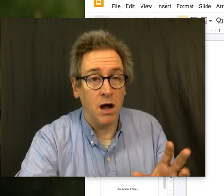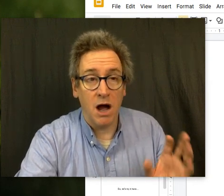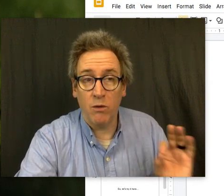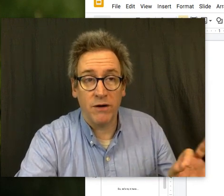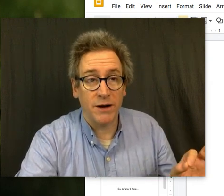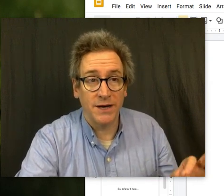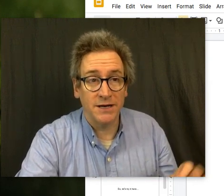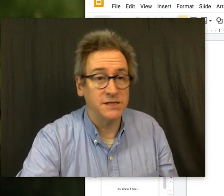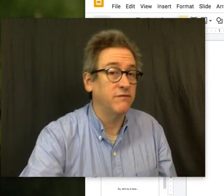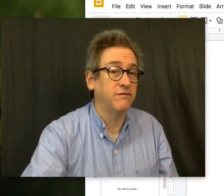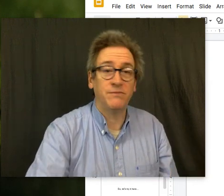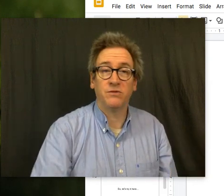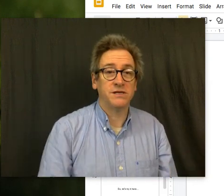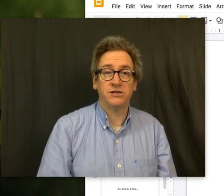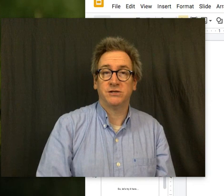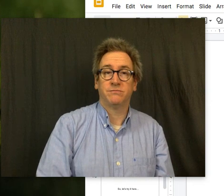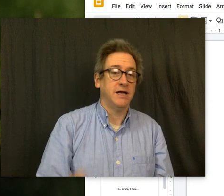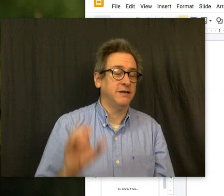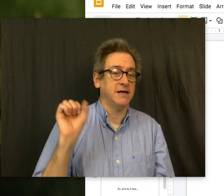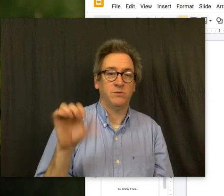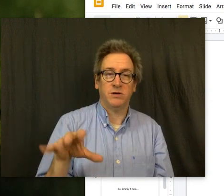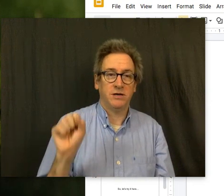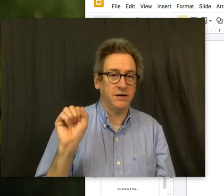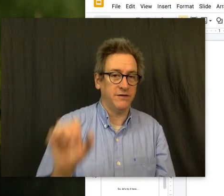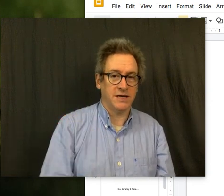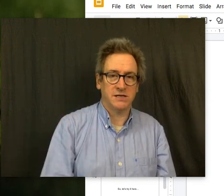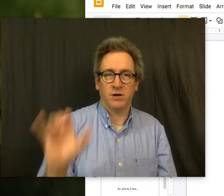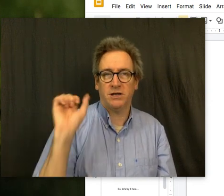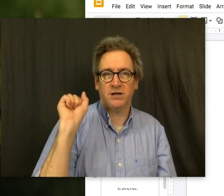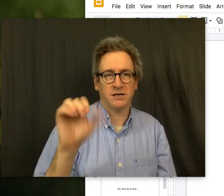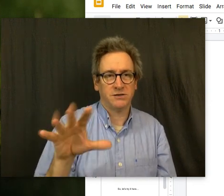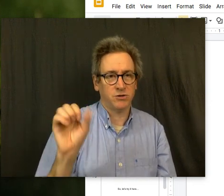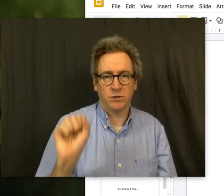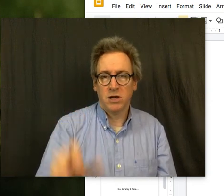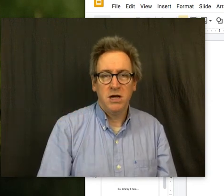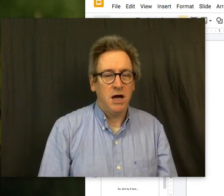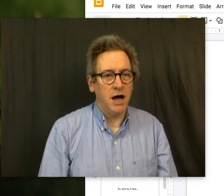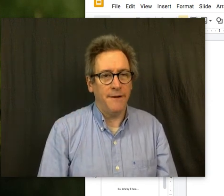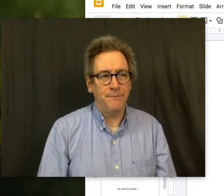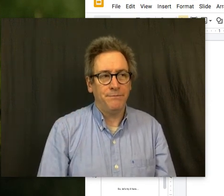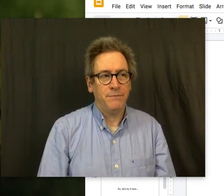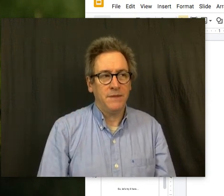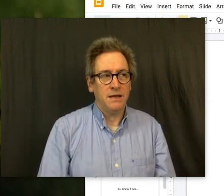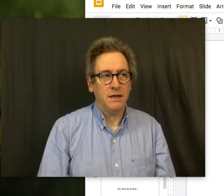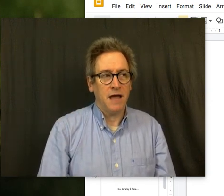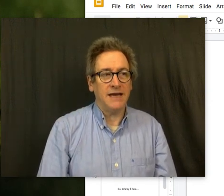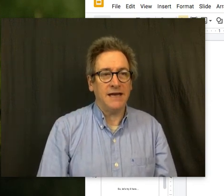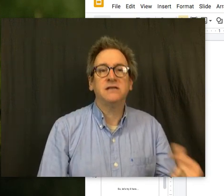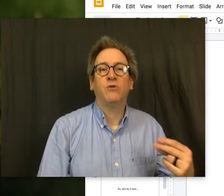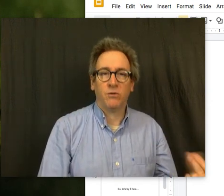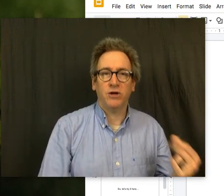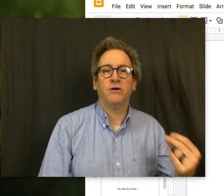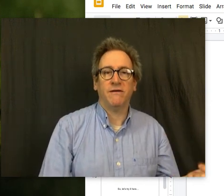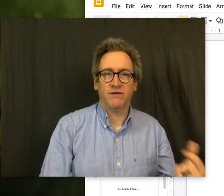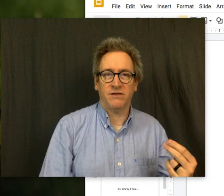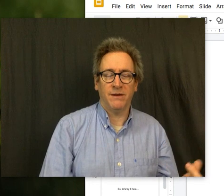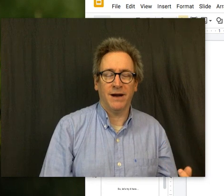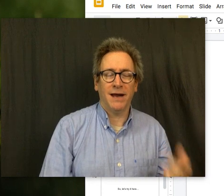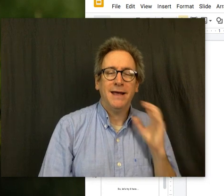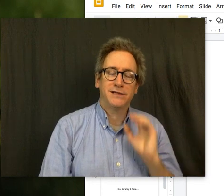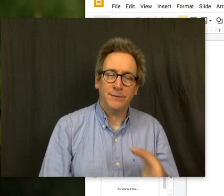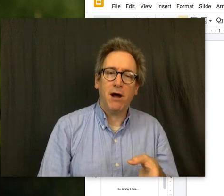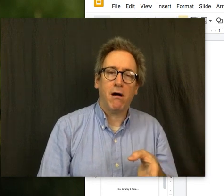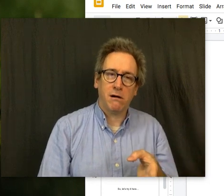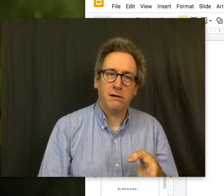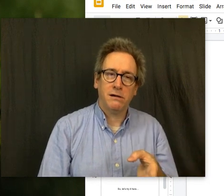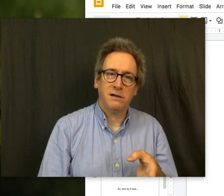So what I recommend is flip through this and just hit the next one, give the next number, hit the next, and get to the point where you don't have to think about it.